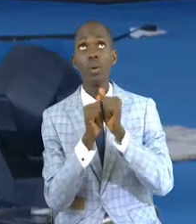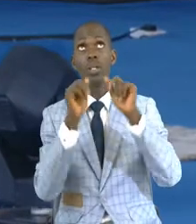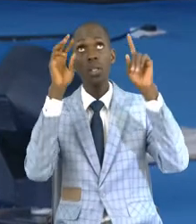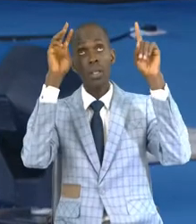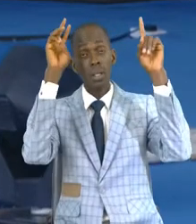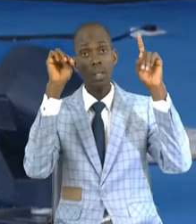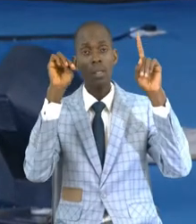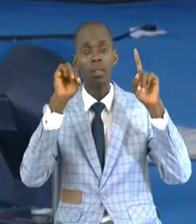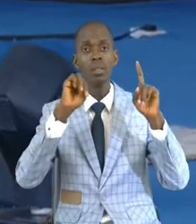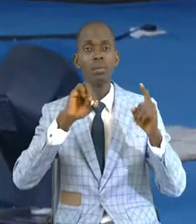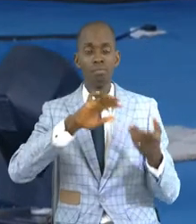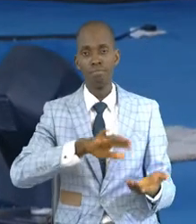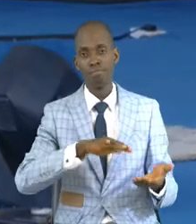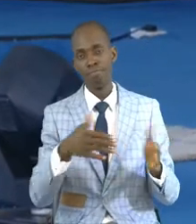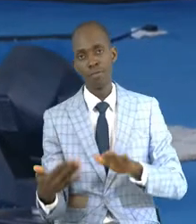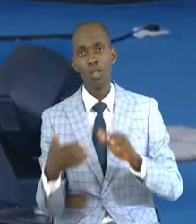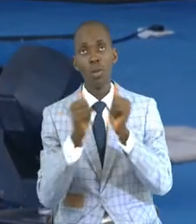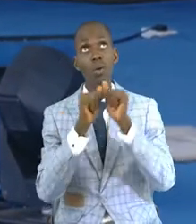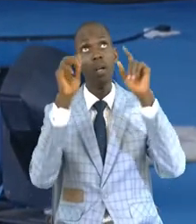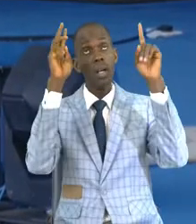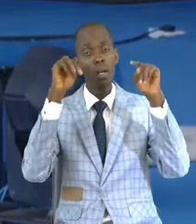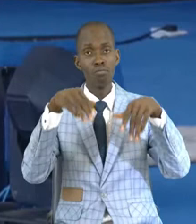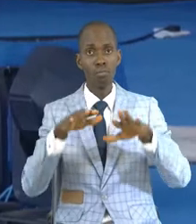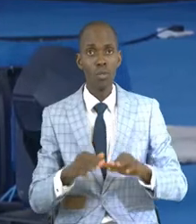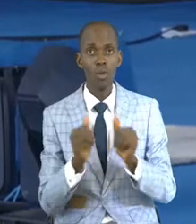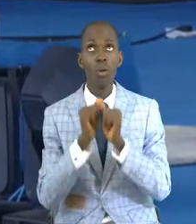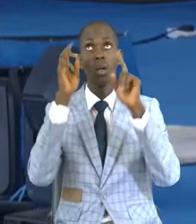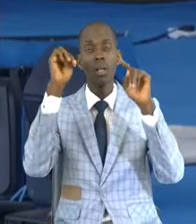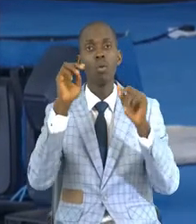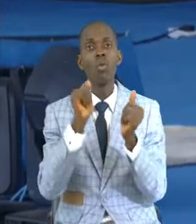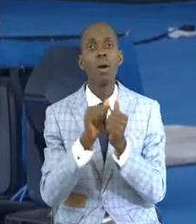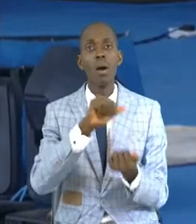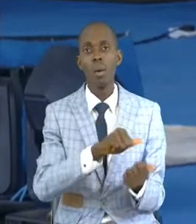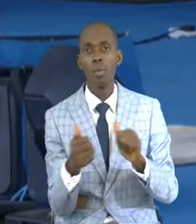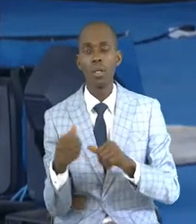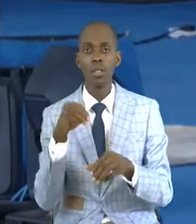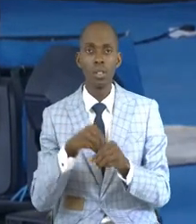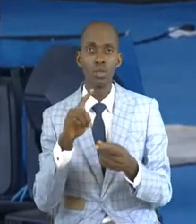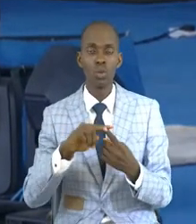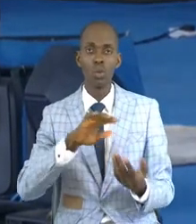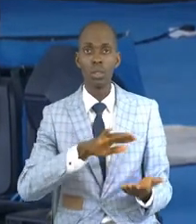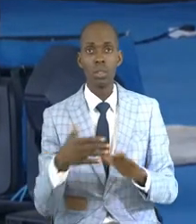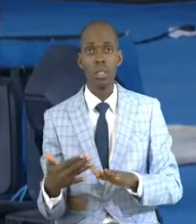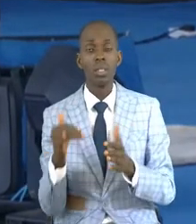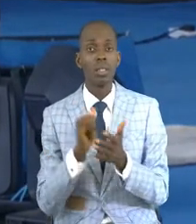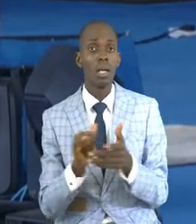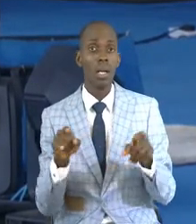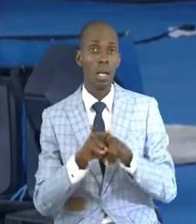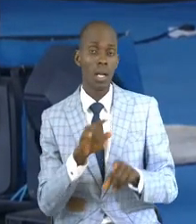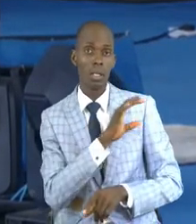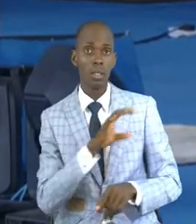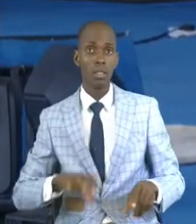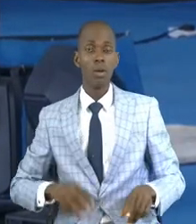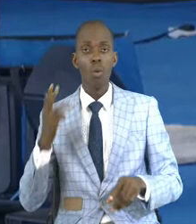and buried with him by baptism into death, that like as Christ was raised up from the